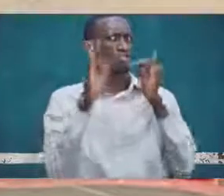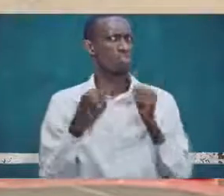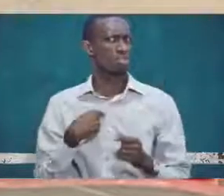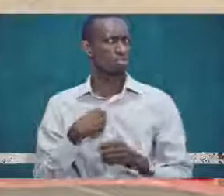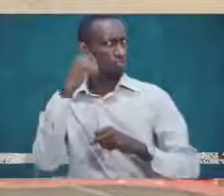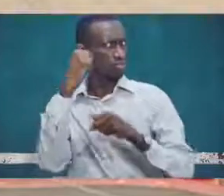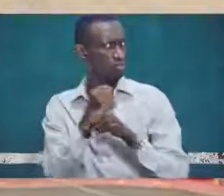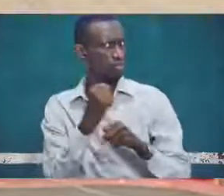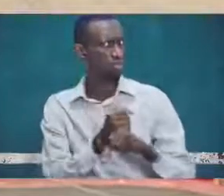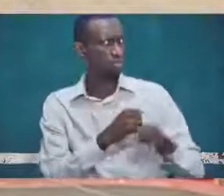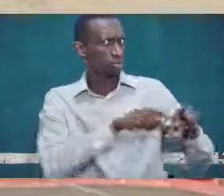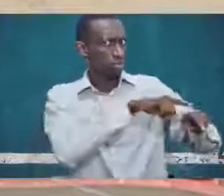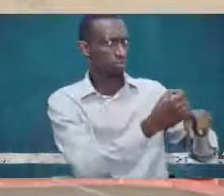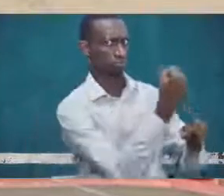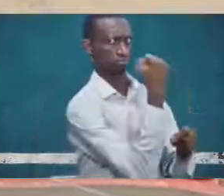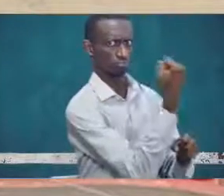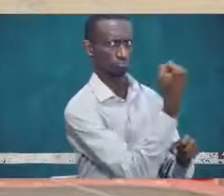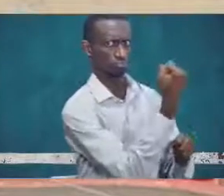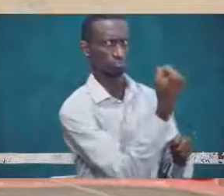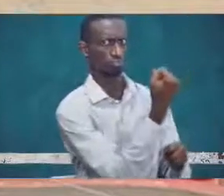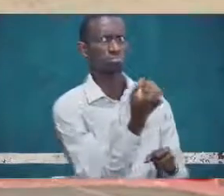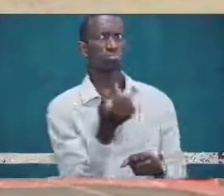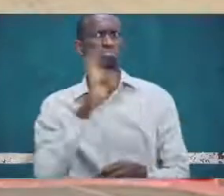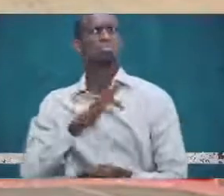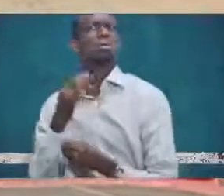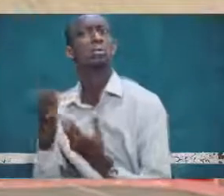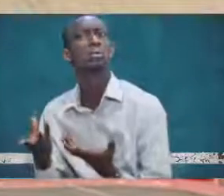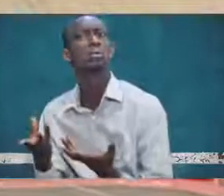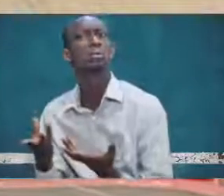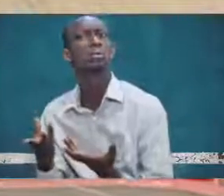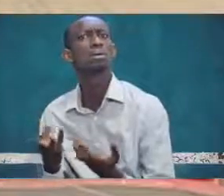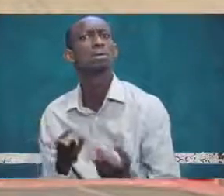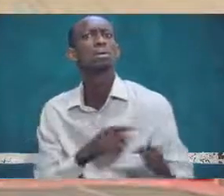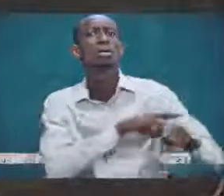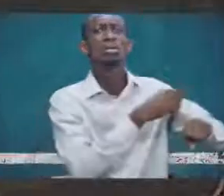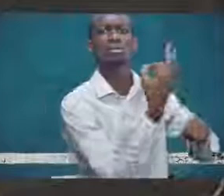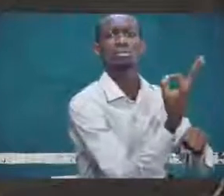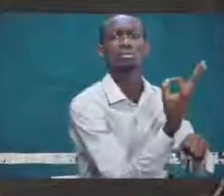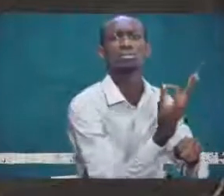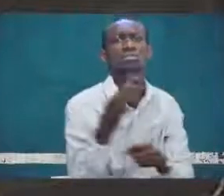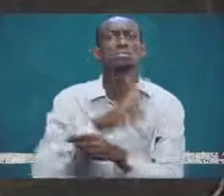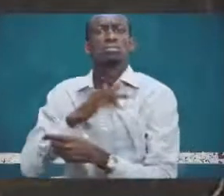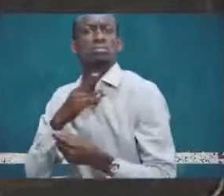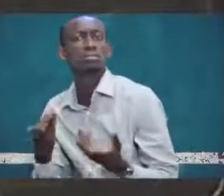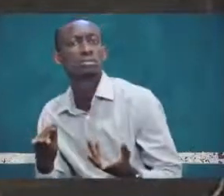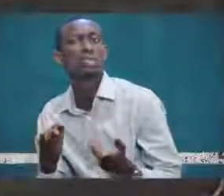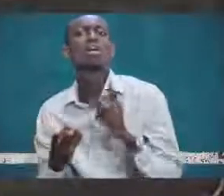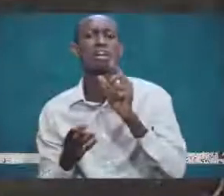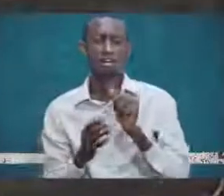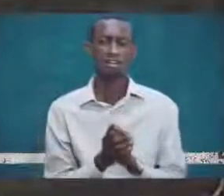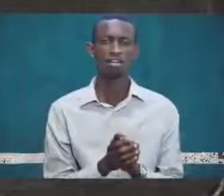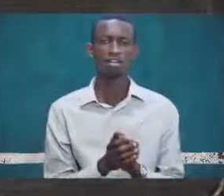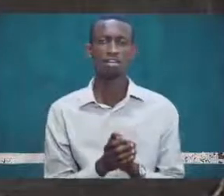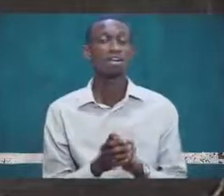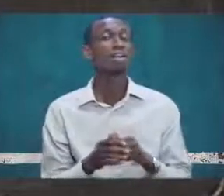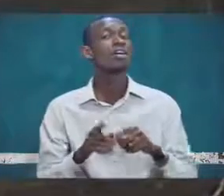hours? What about if I work 3 hours? It means the number of hours I work will be proportional to how much